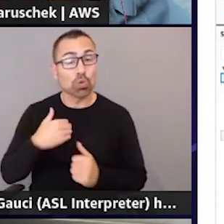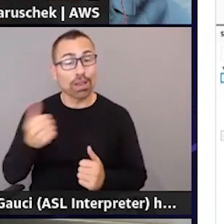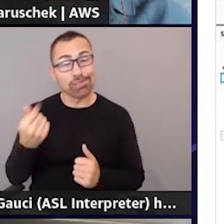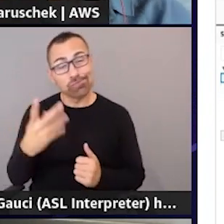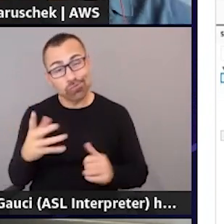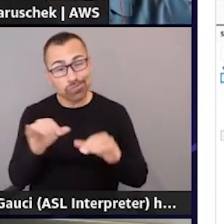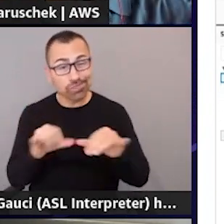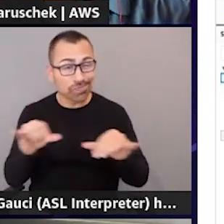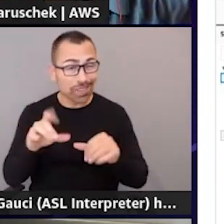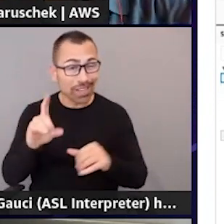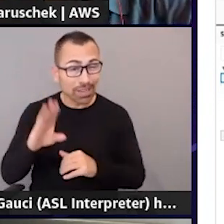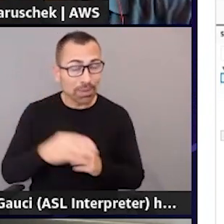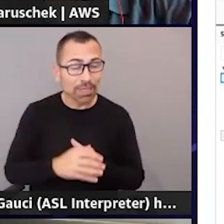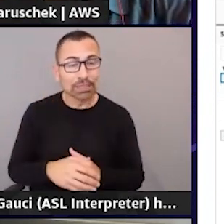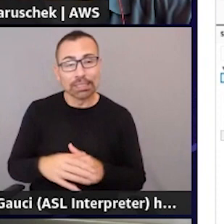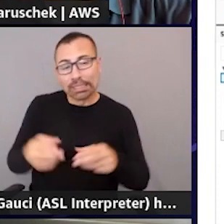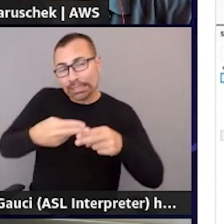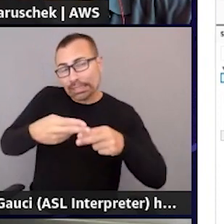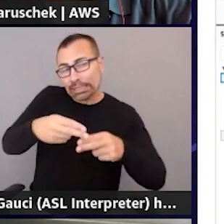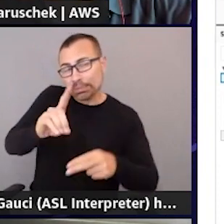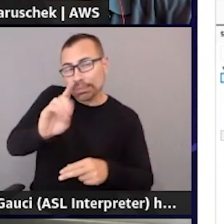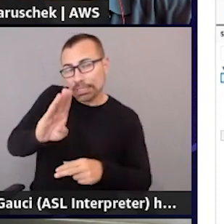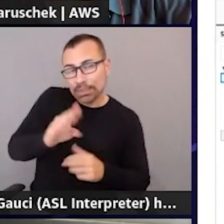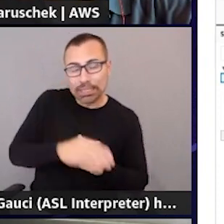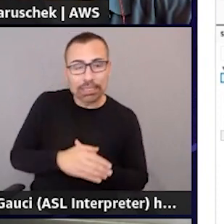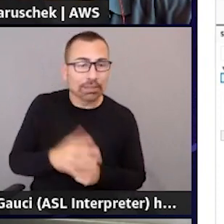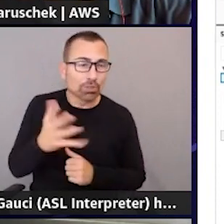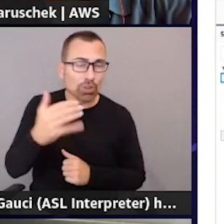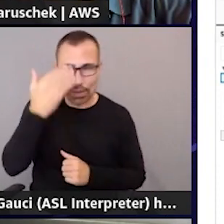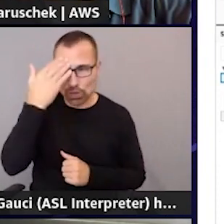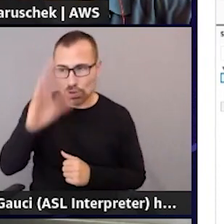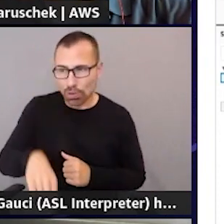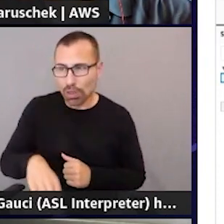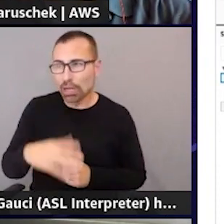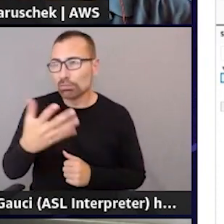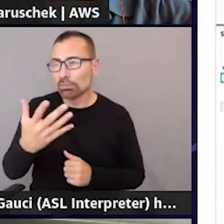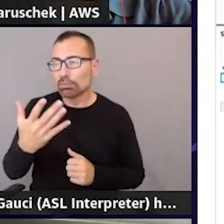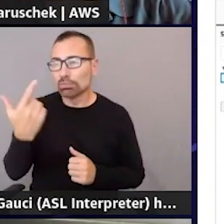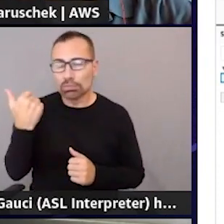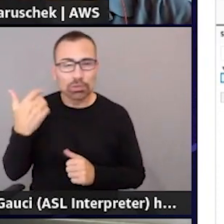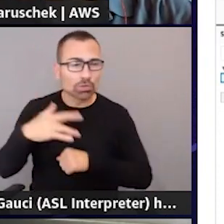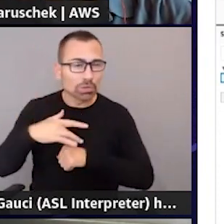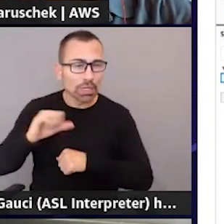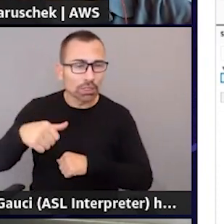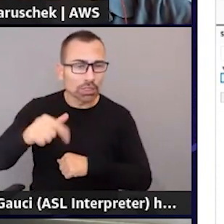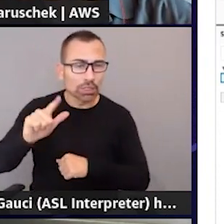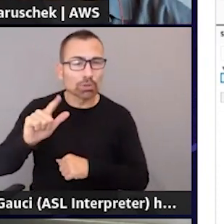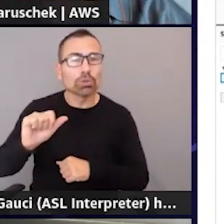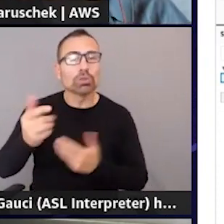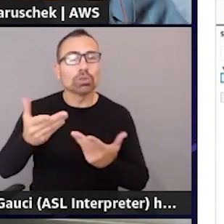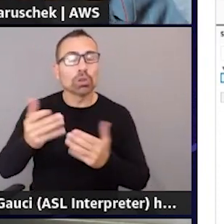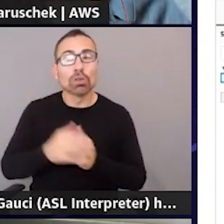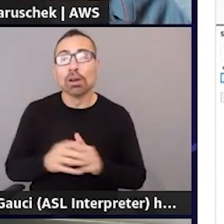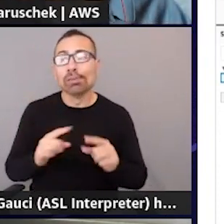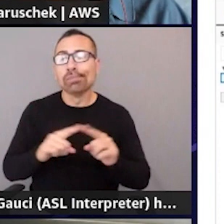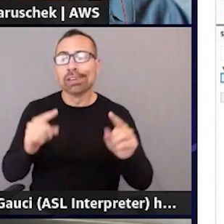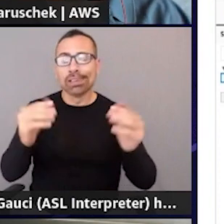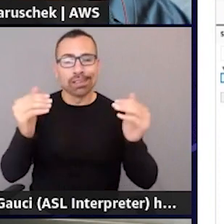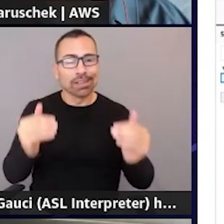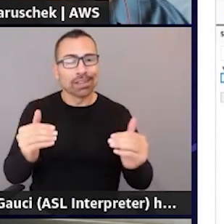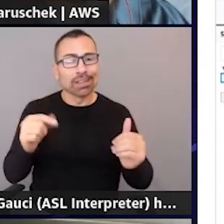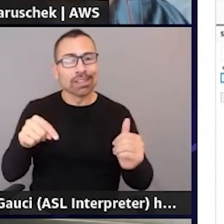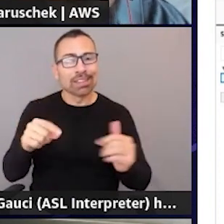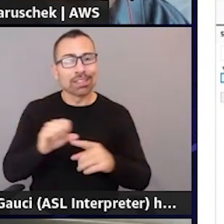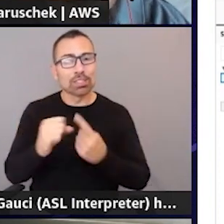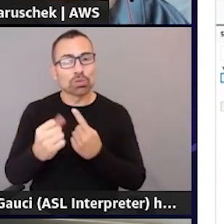there, TempDB, be familiar to anybody that's used SQL Server before, as is the master. But in my case, I've got a